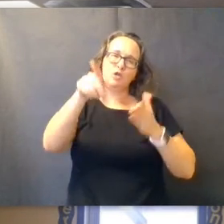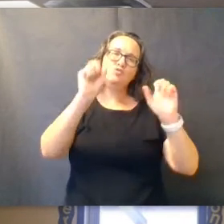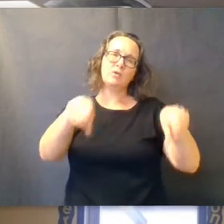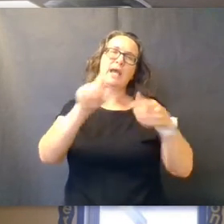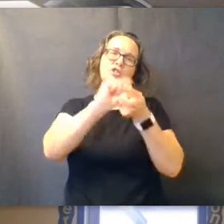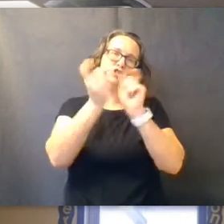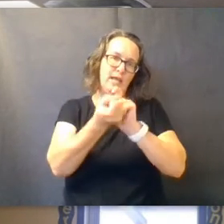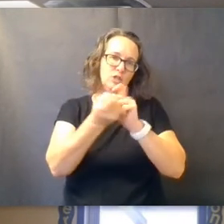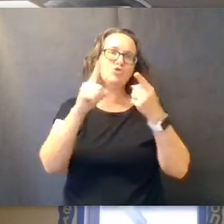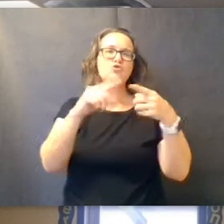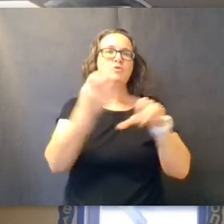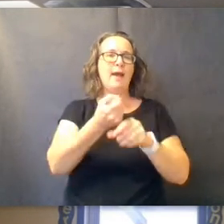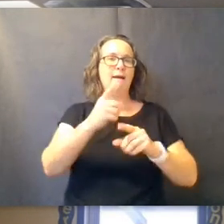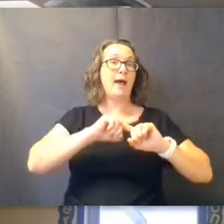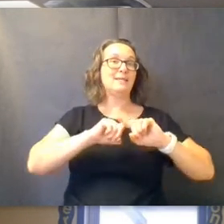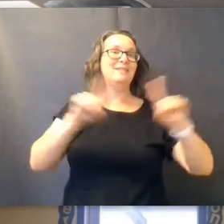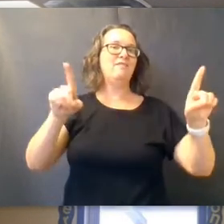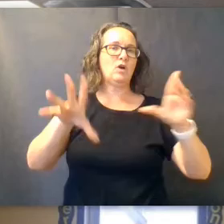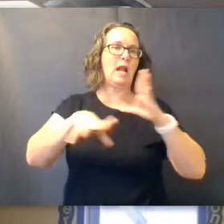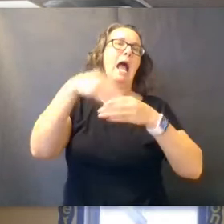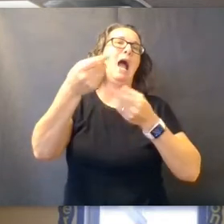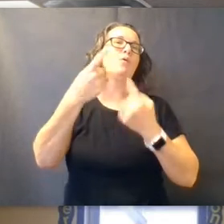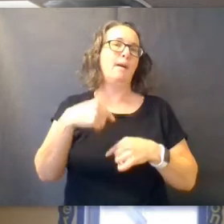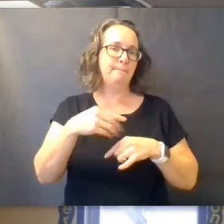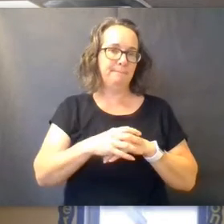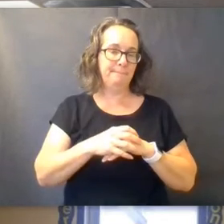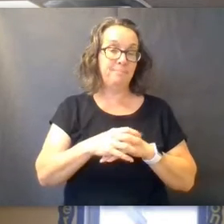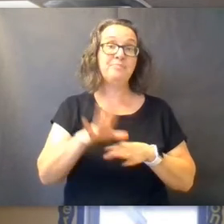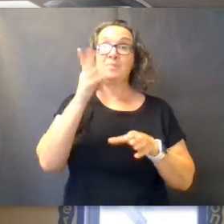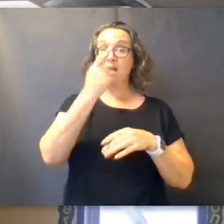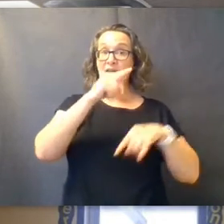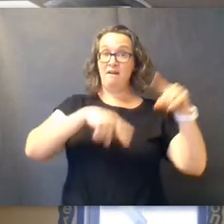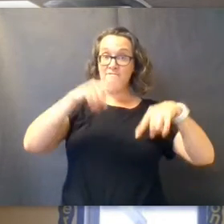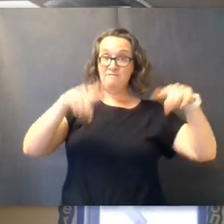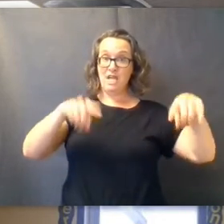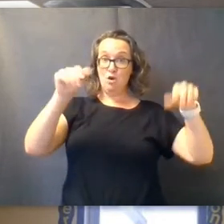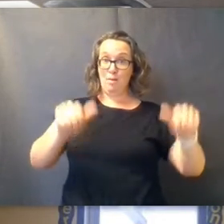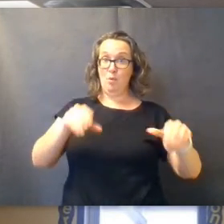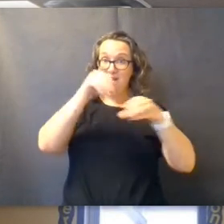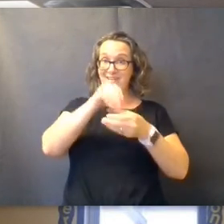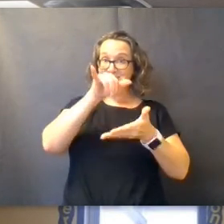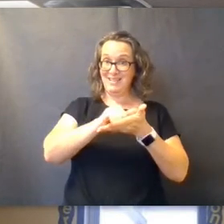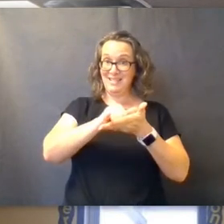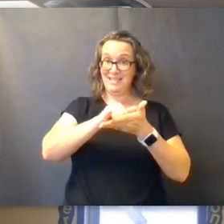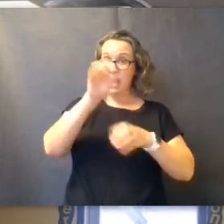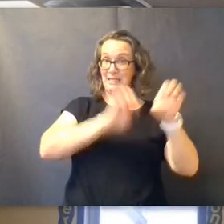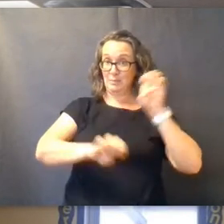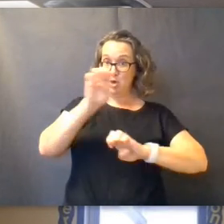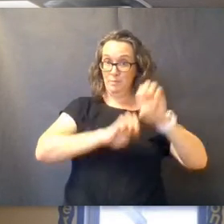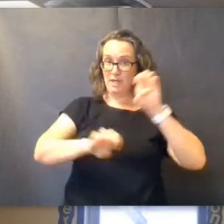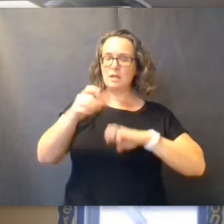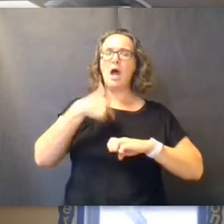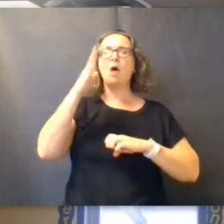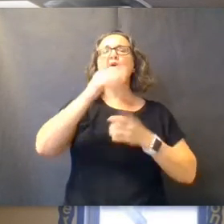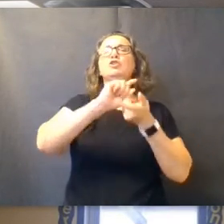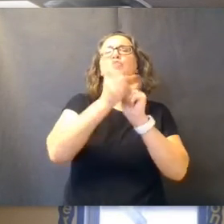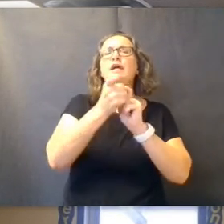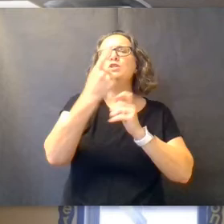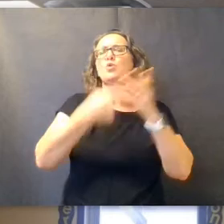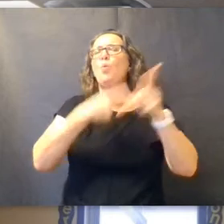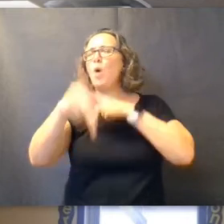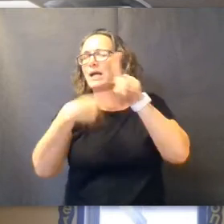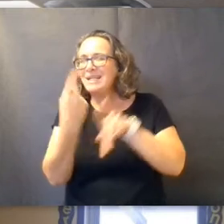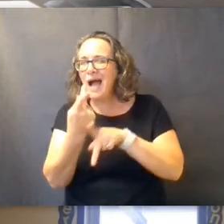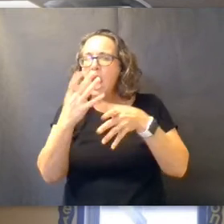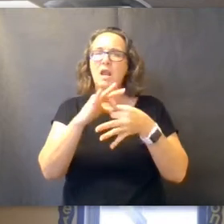So the variable in this experiment is that I am changing the cups. I'm using